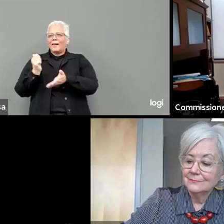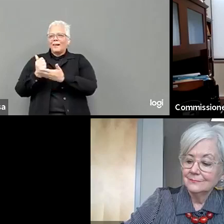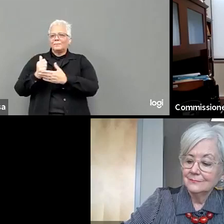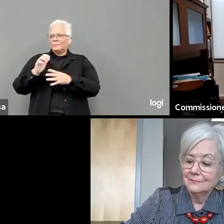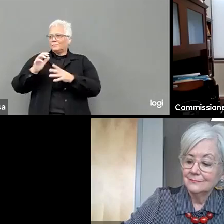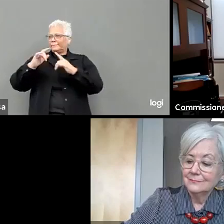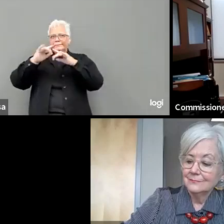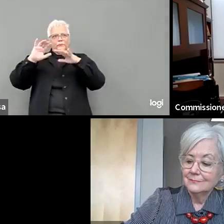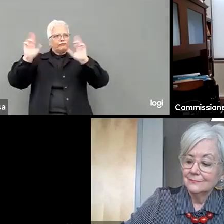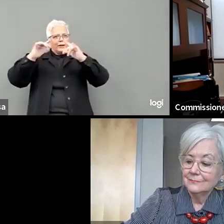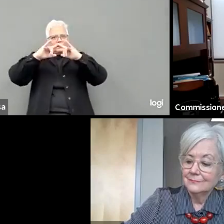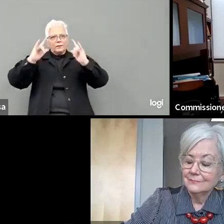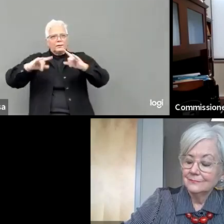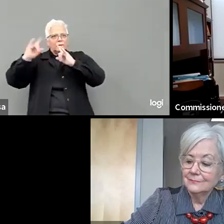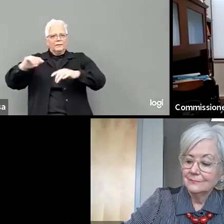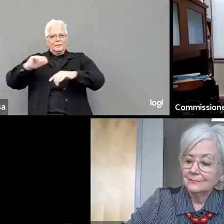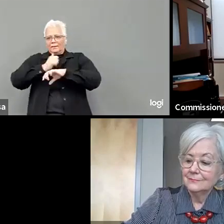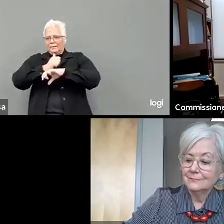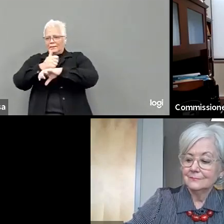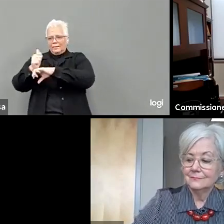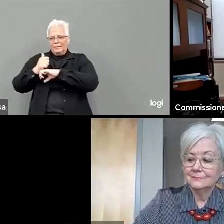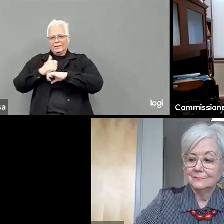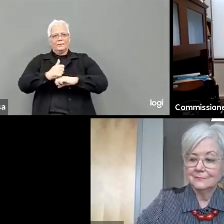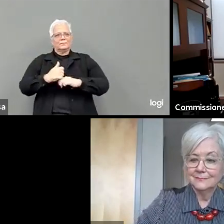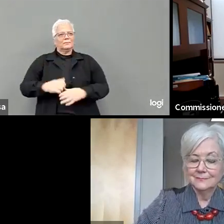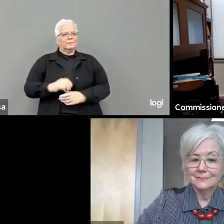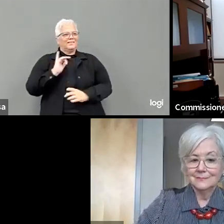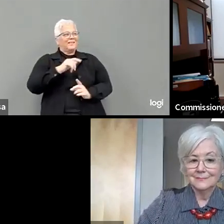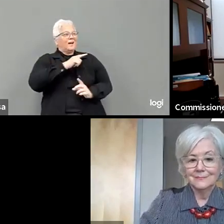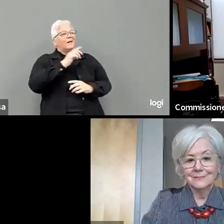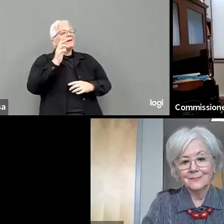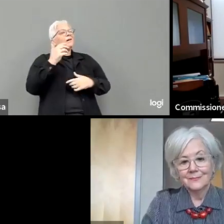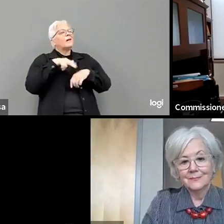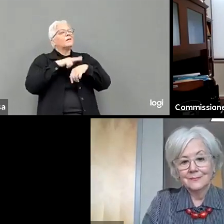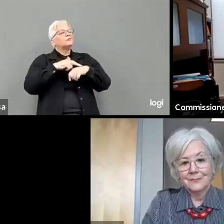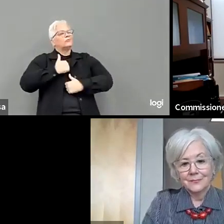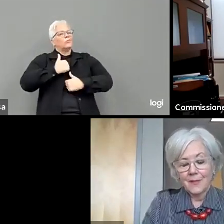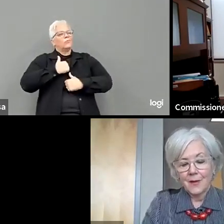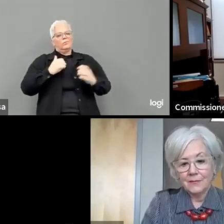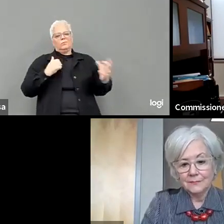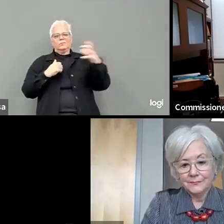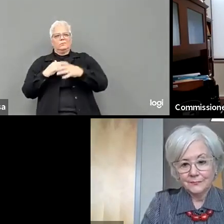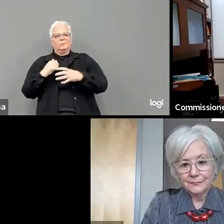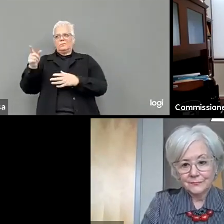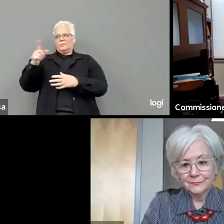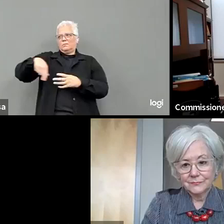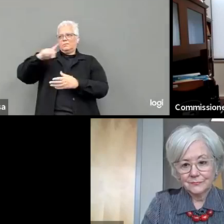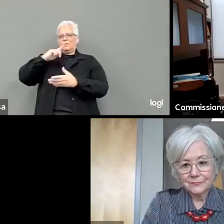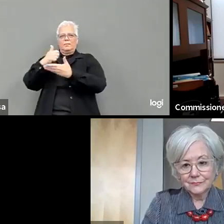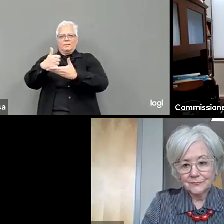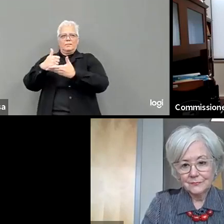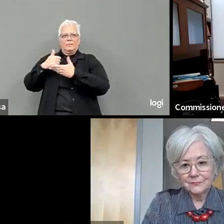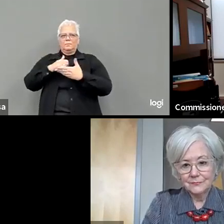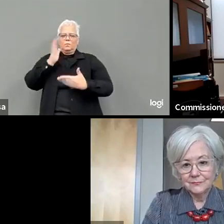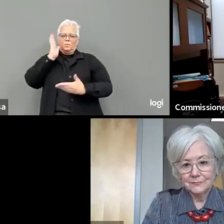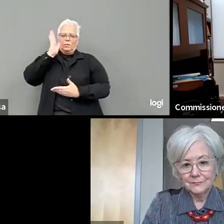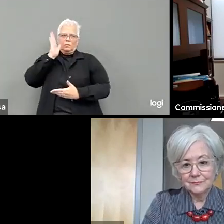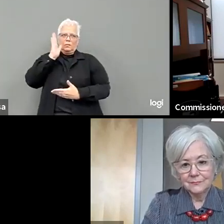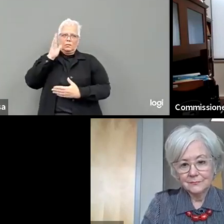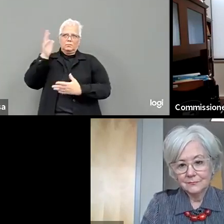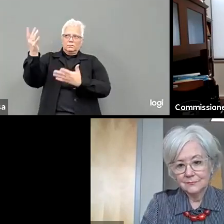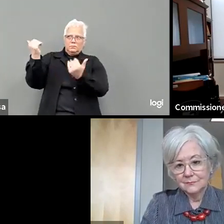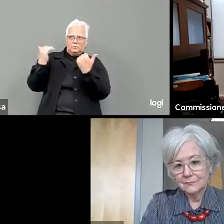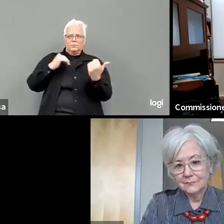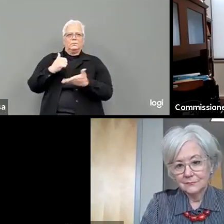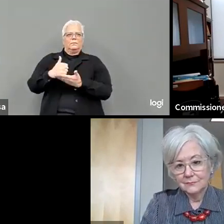manned by the military and federal employees, but as part of that FEMA plan. We actually had our very first conversation